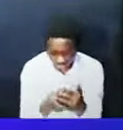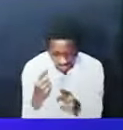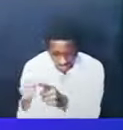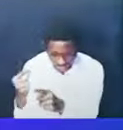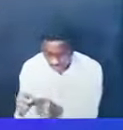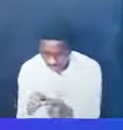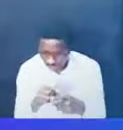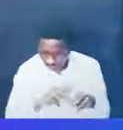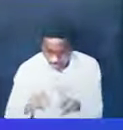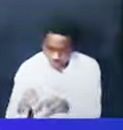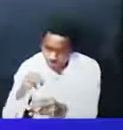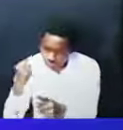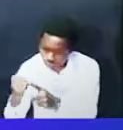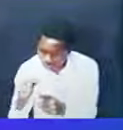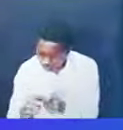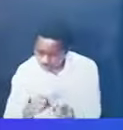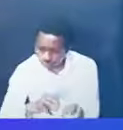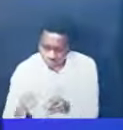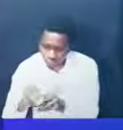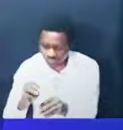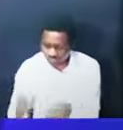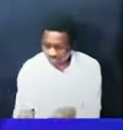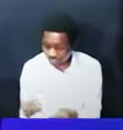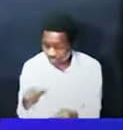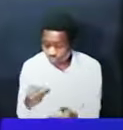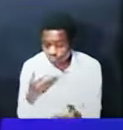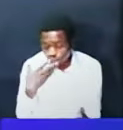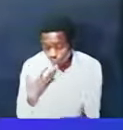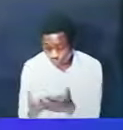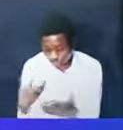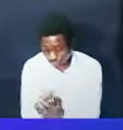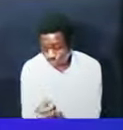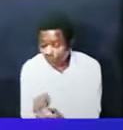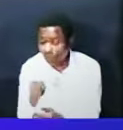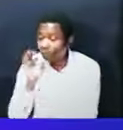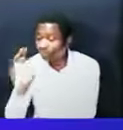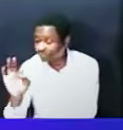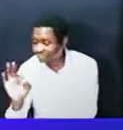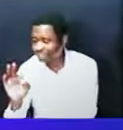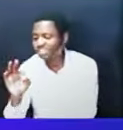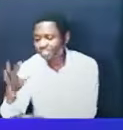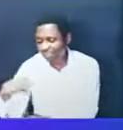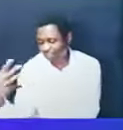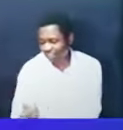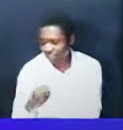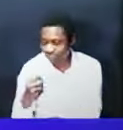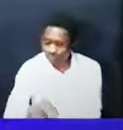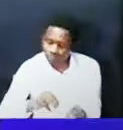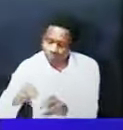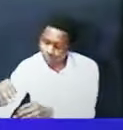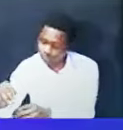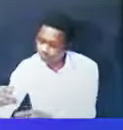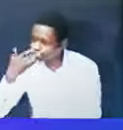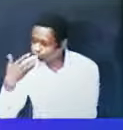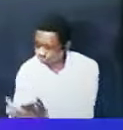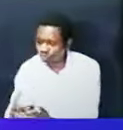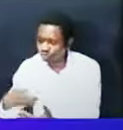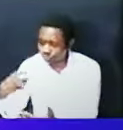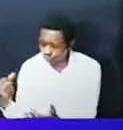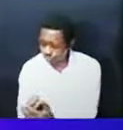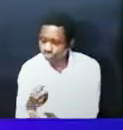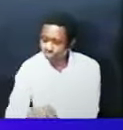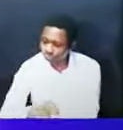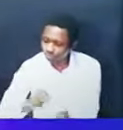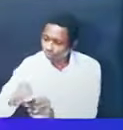to run with. Kai hunu se wokọ onsia nemu no oni Judafo no kosi aka asempa no kyerwa won so wogi asempa na wode